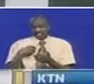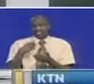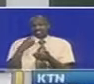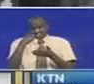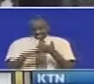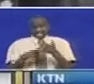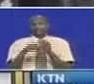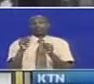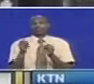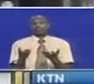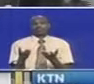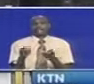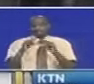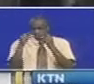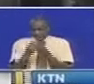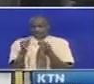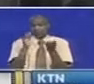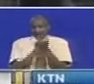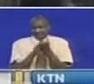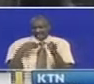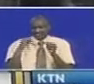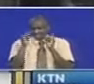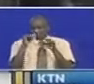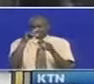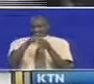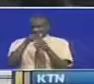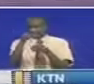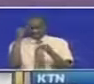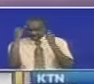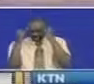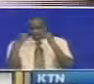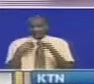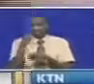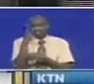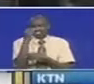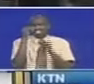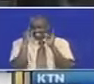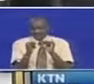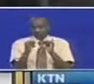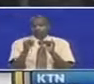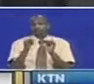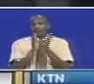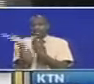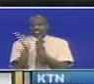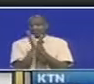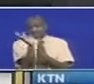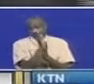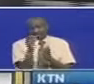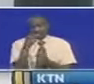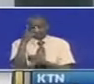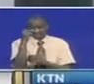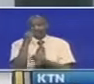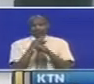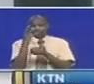deductible. The group is banking on new investment, among them 20 new branches, to show up its 2014 financial